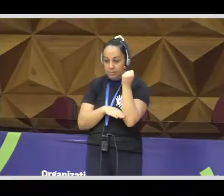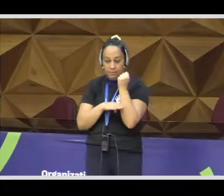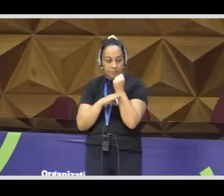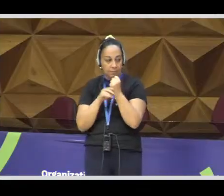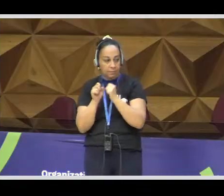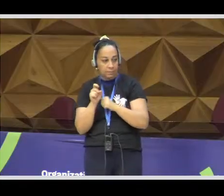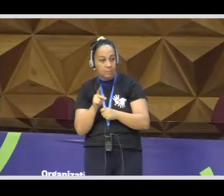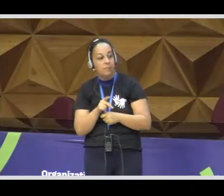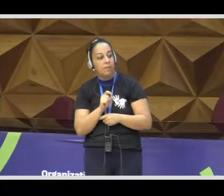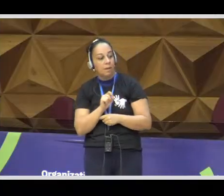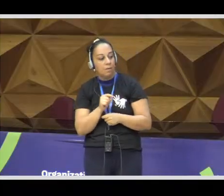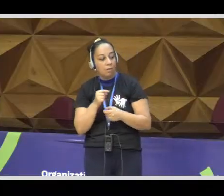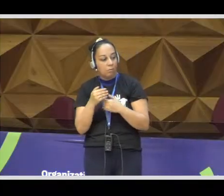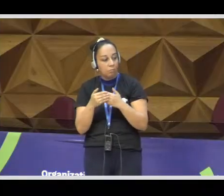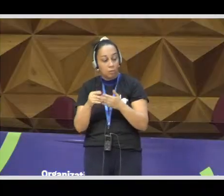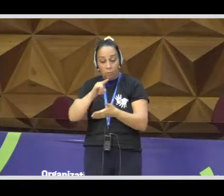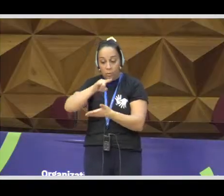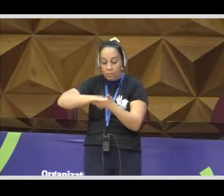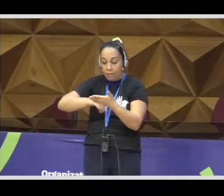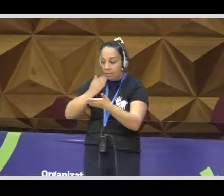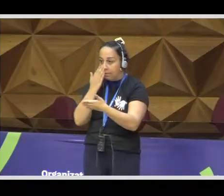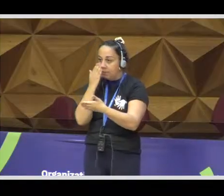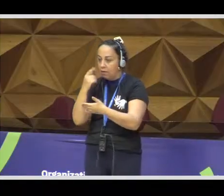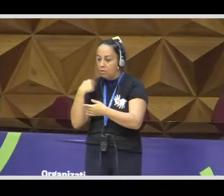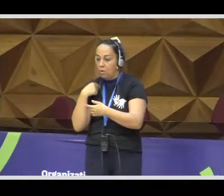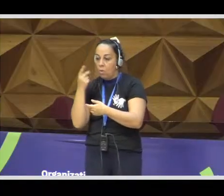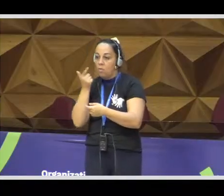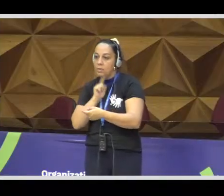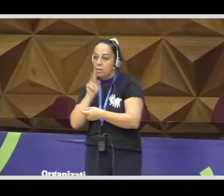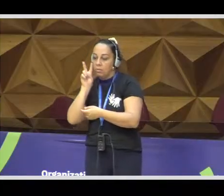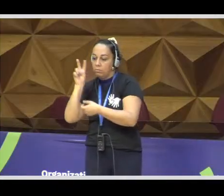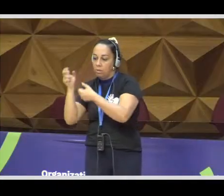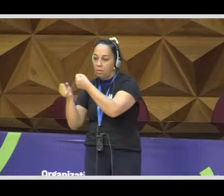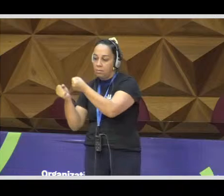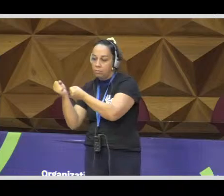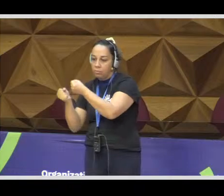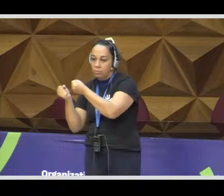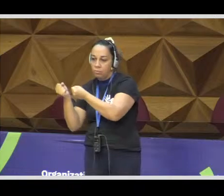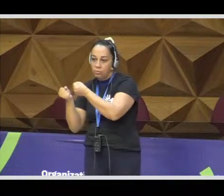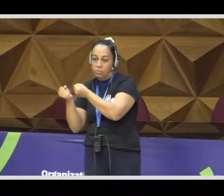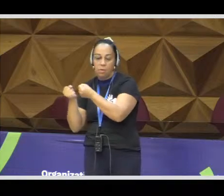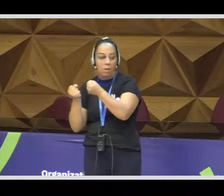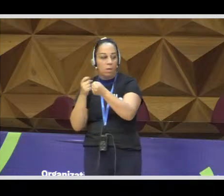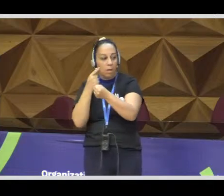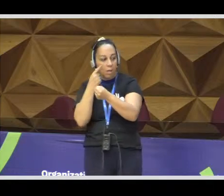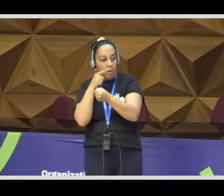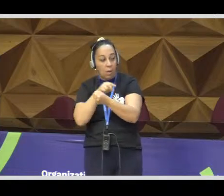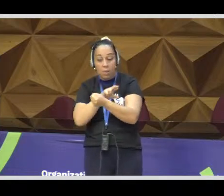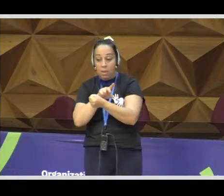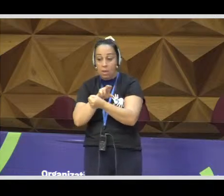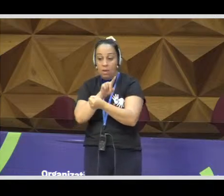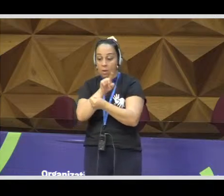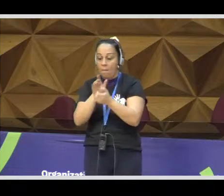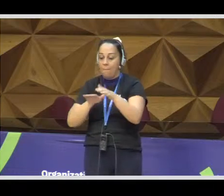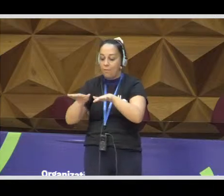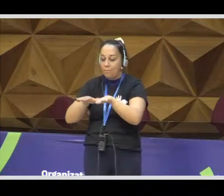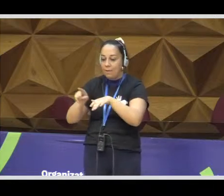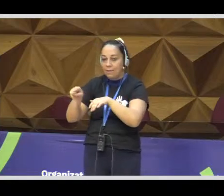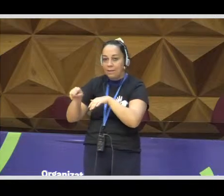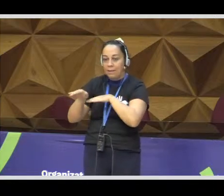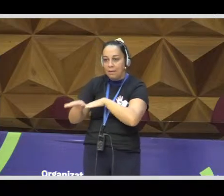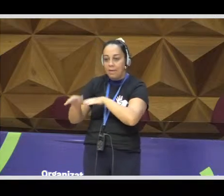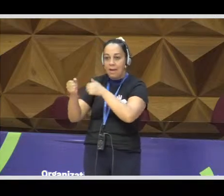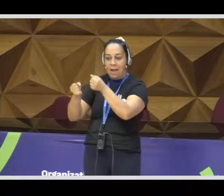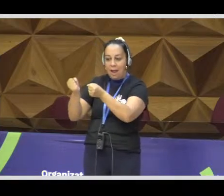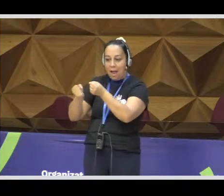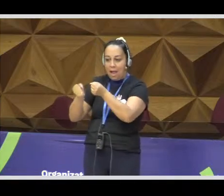look at those. So they're not being controlled by the motion of the car, because that would be rather annoying, because if my document was